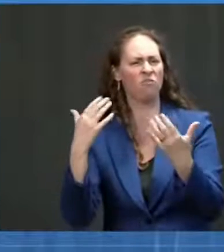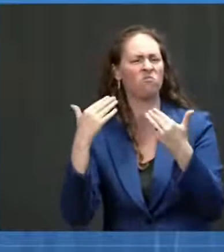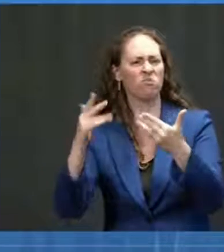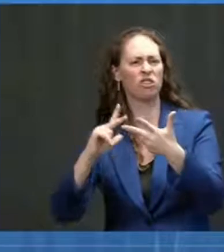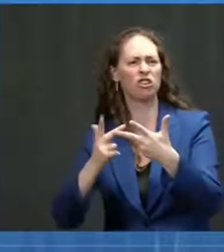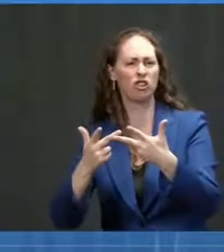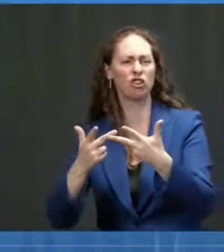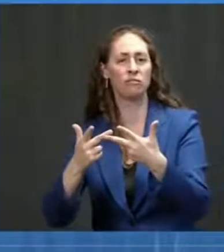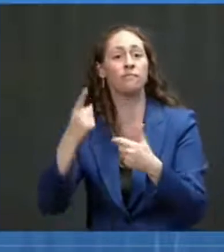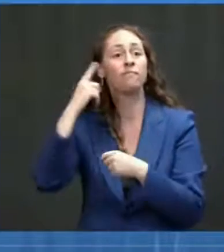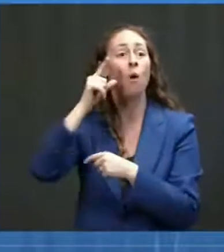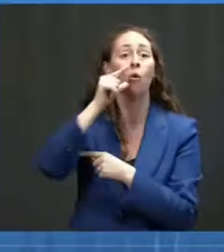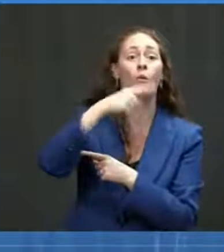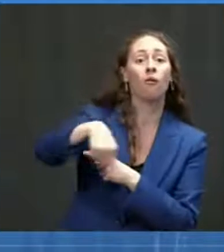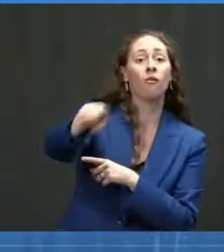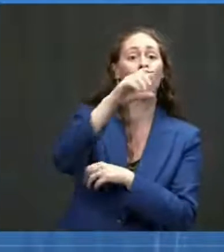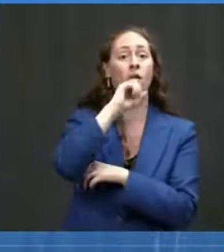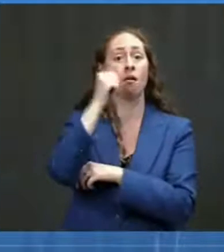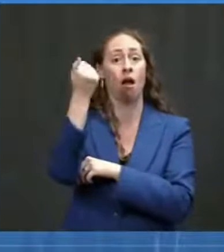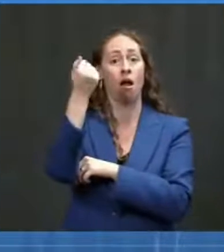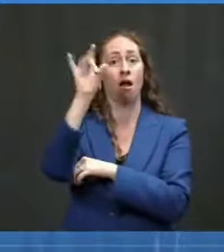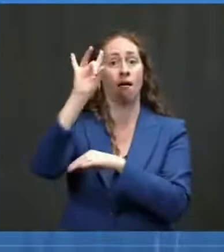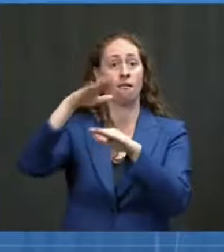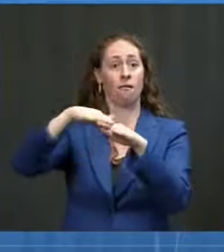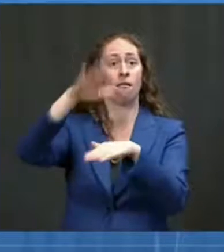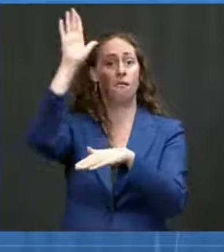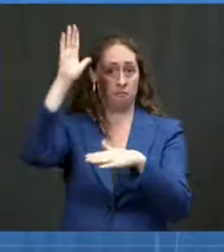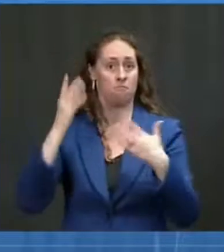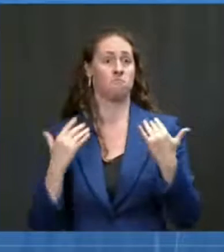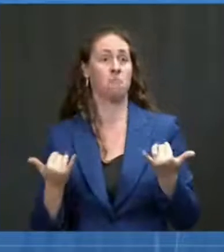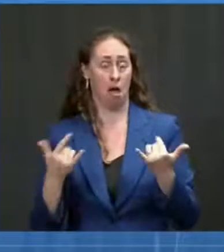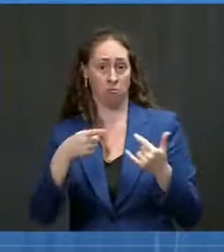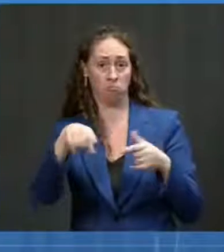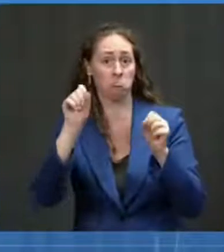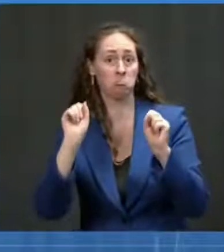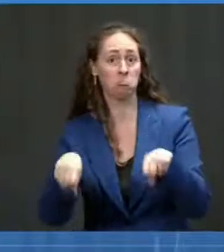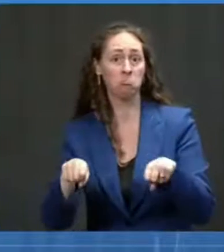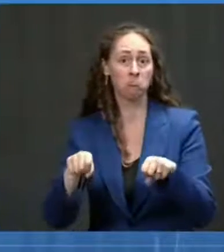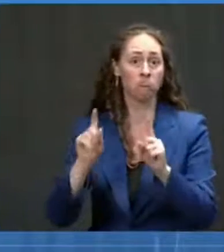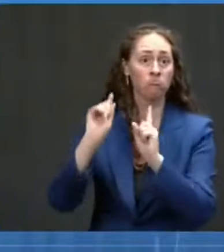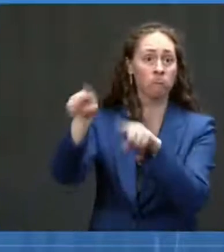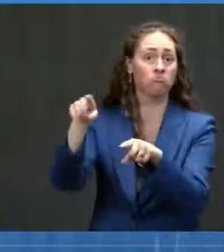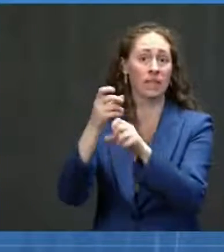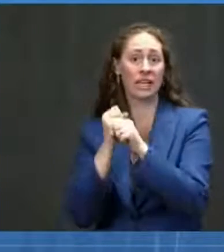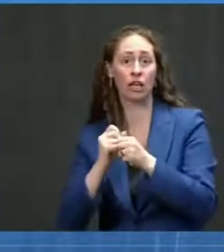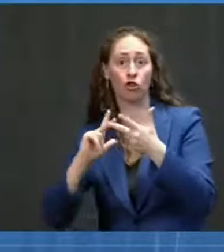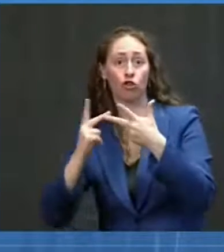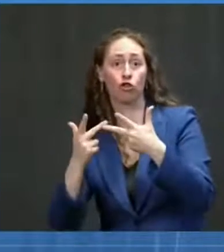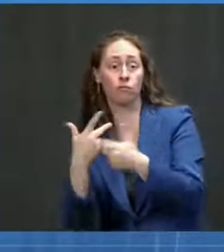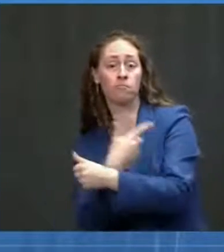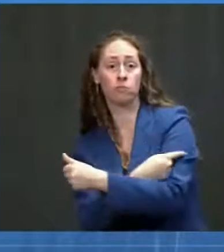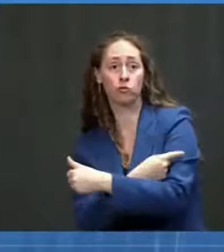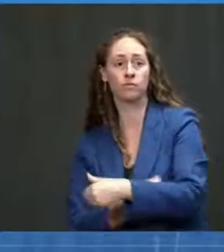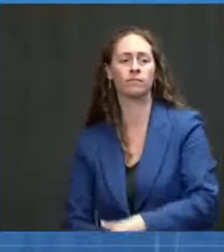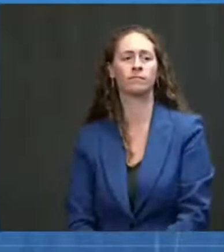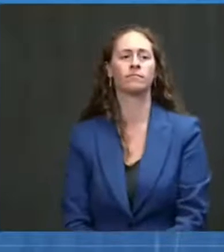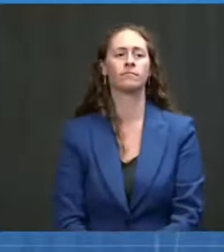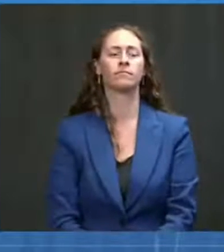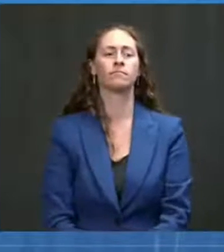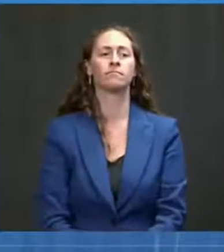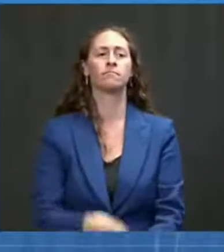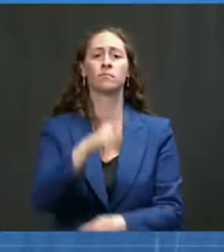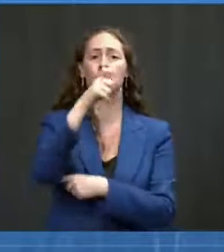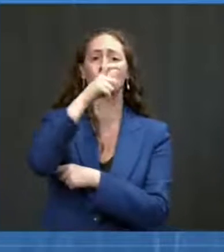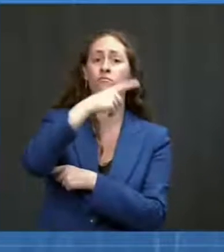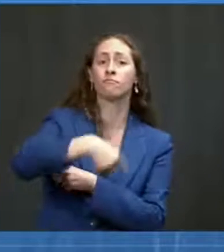and older. They would be eligible for their booster shot 8 months after receiving their second dose of the Pfizer